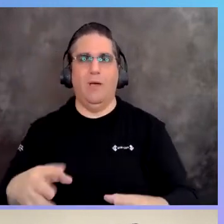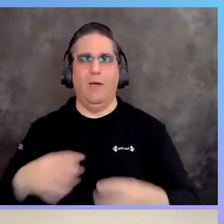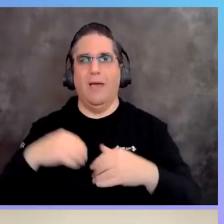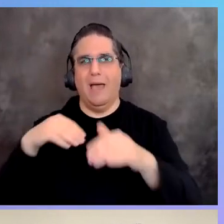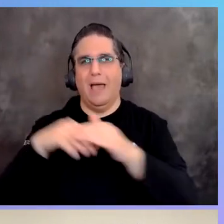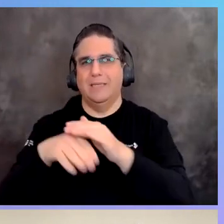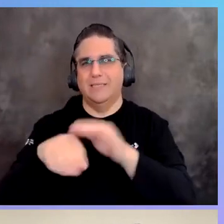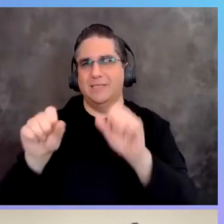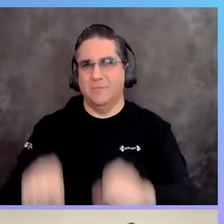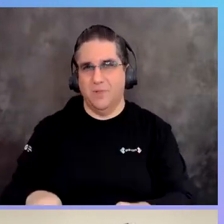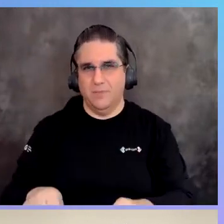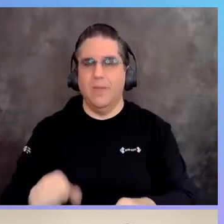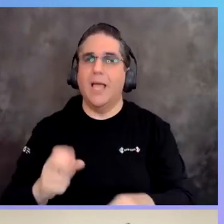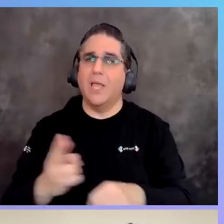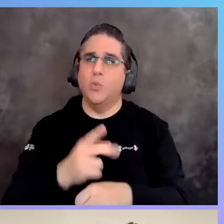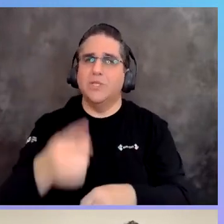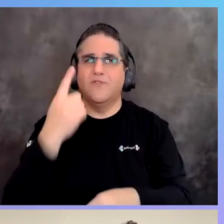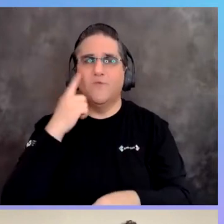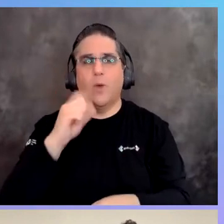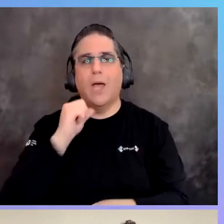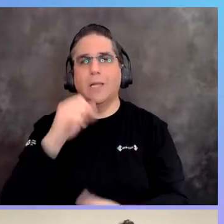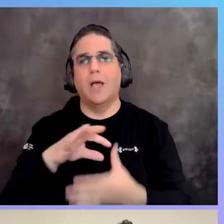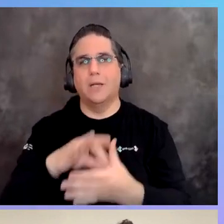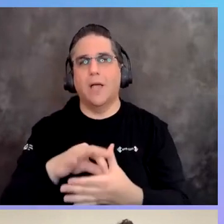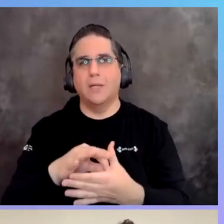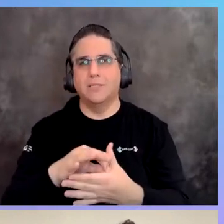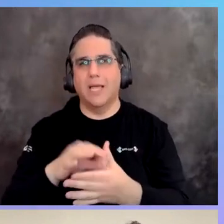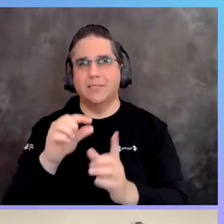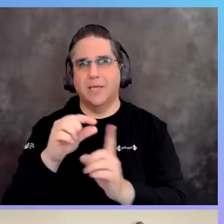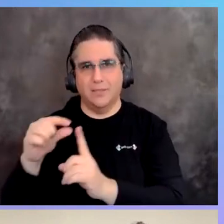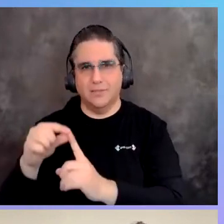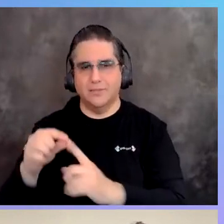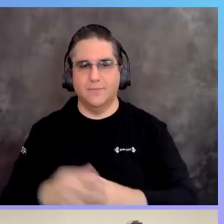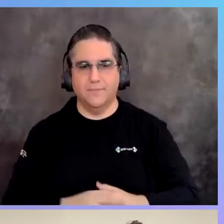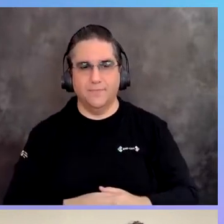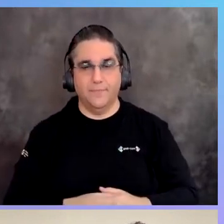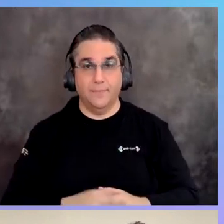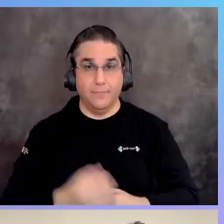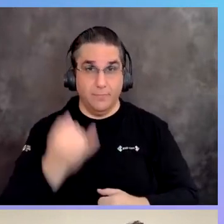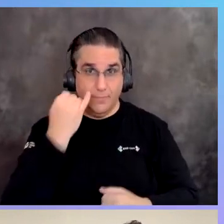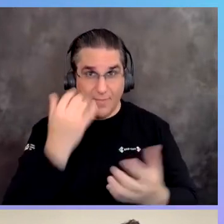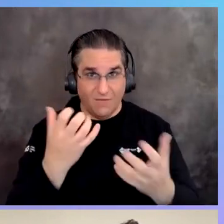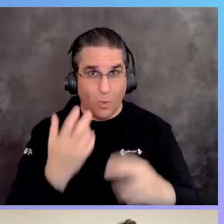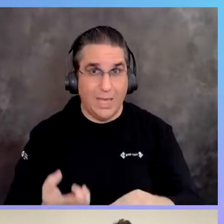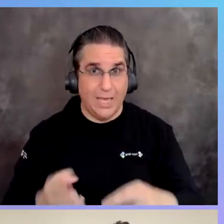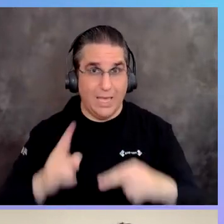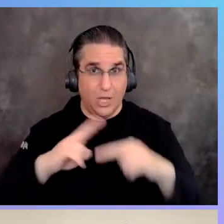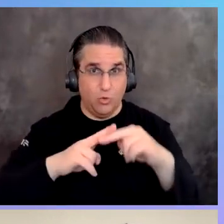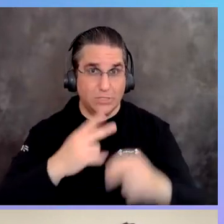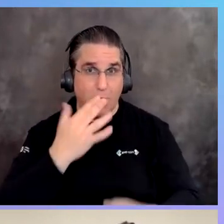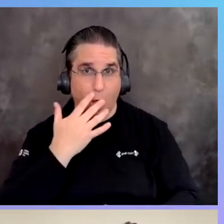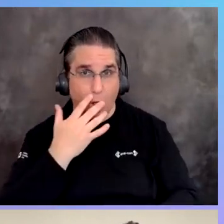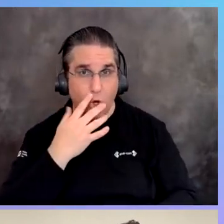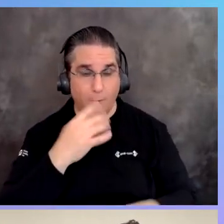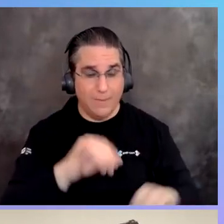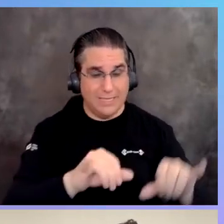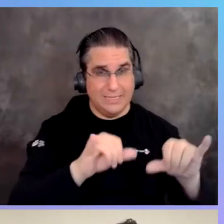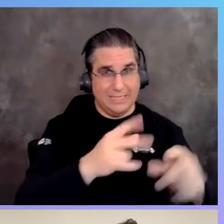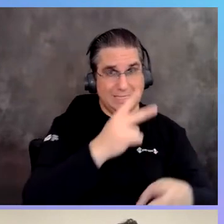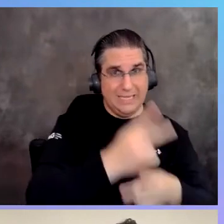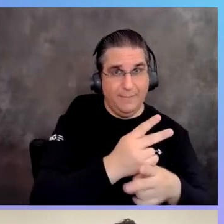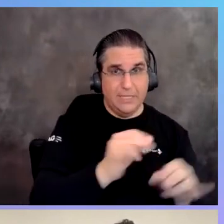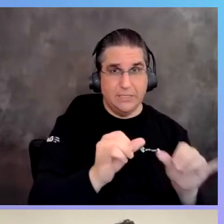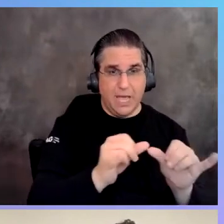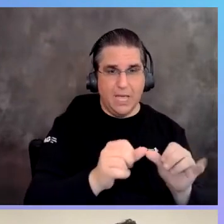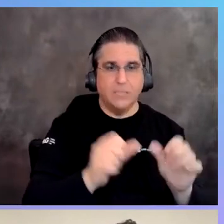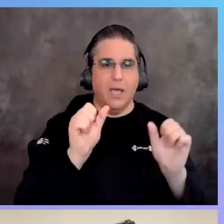like non-content text. Then again, if I want to actually increase the color while still maintaining the size, I can